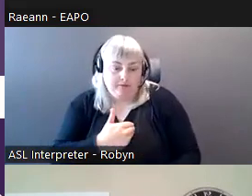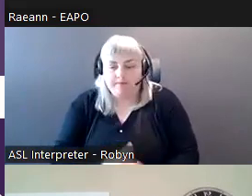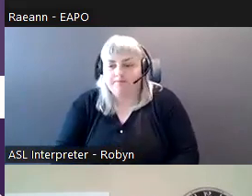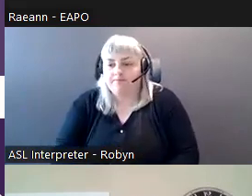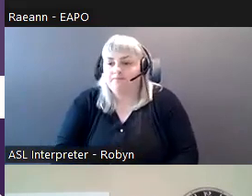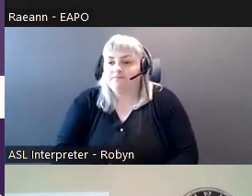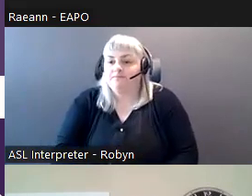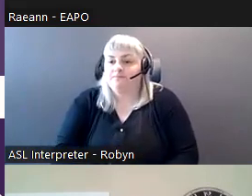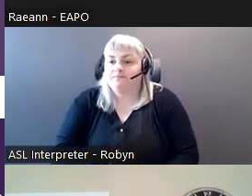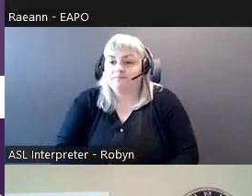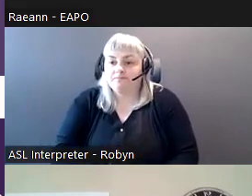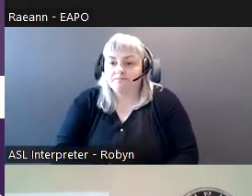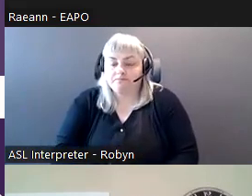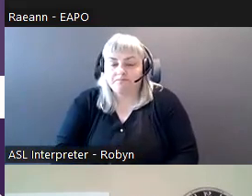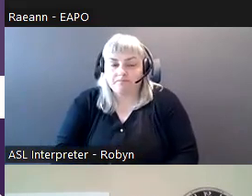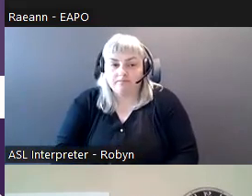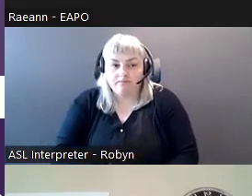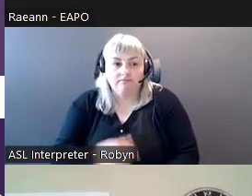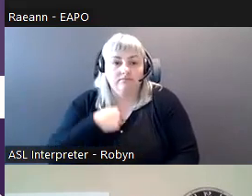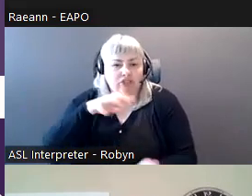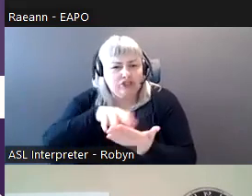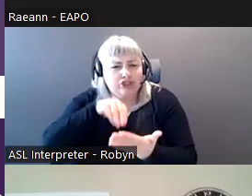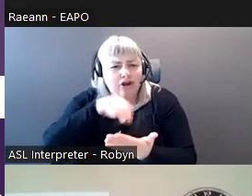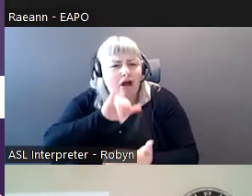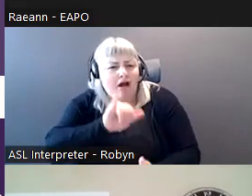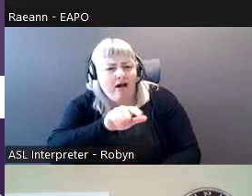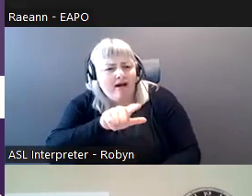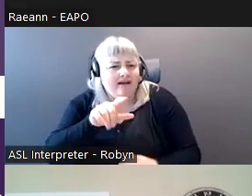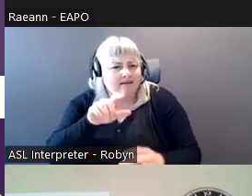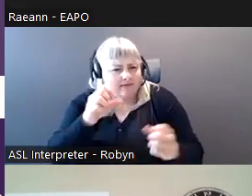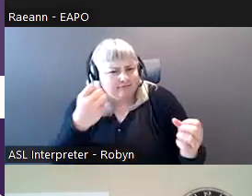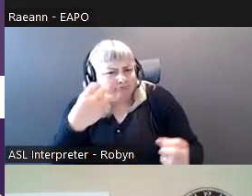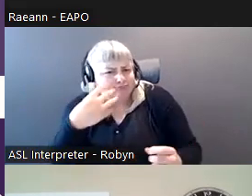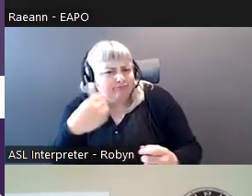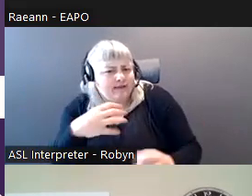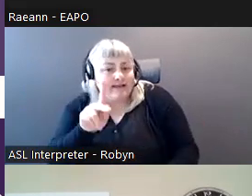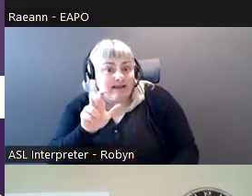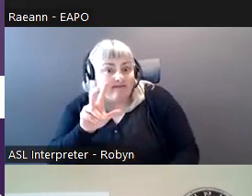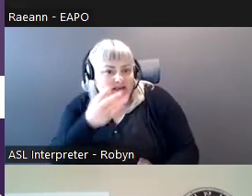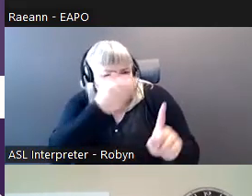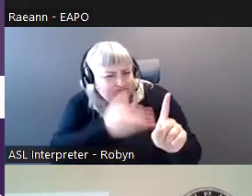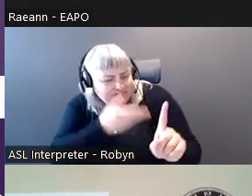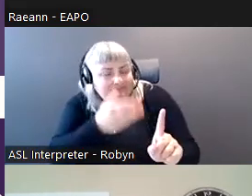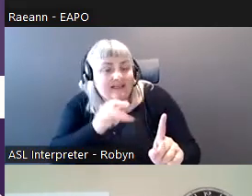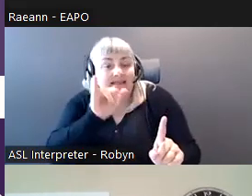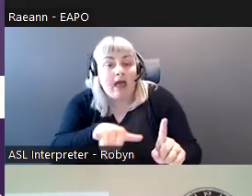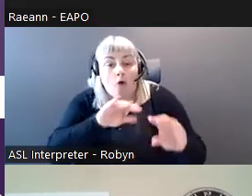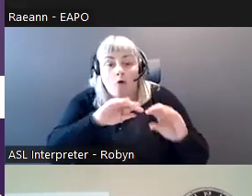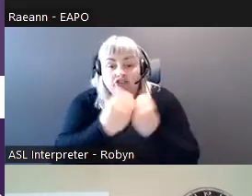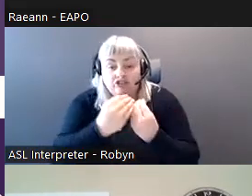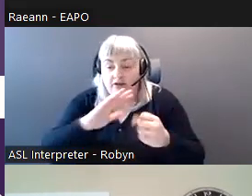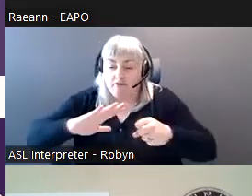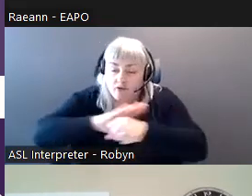struck me when learning about Kevin is that this whole organization is 100% volunteer